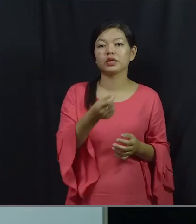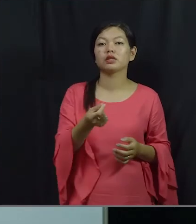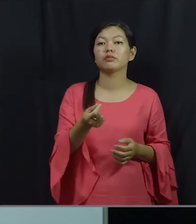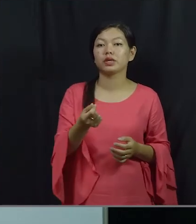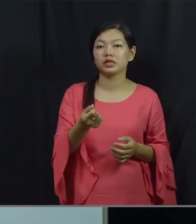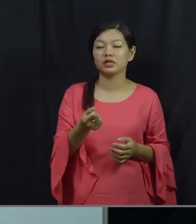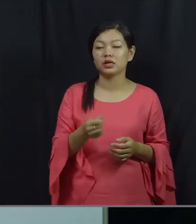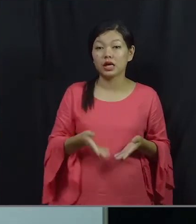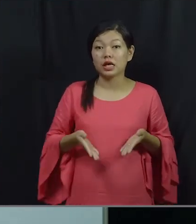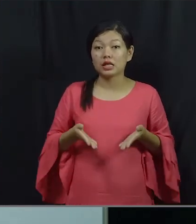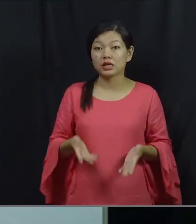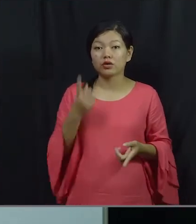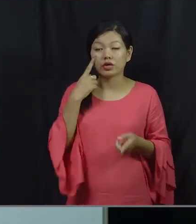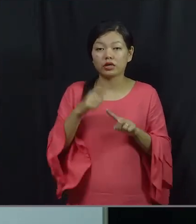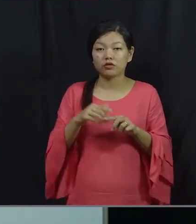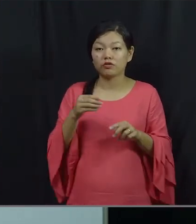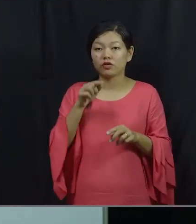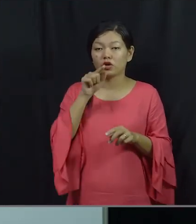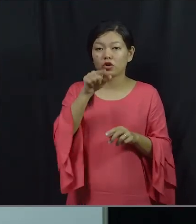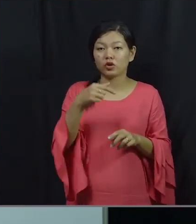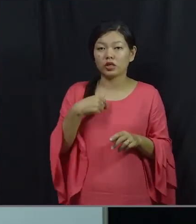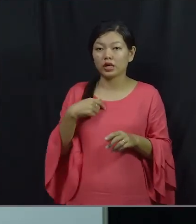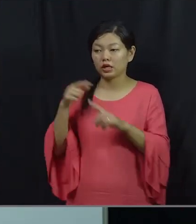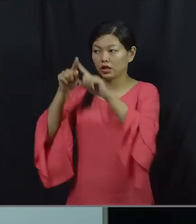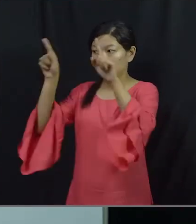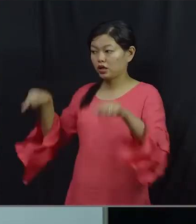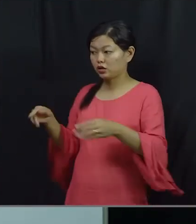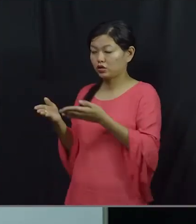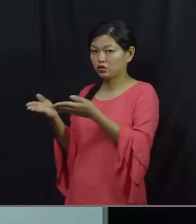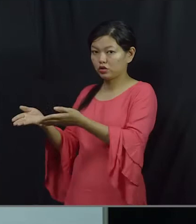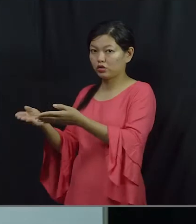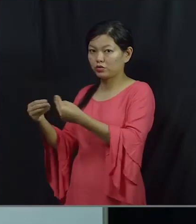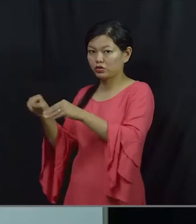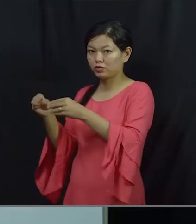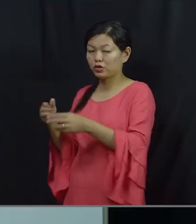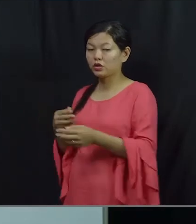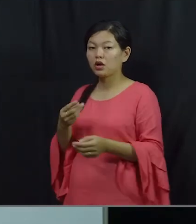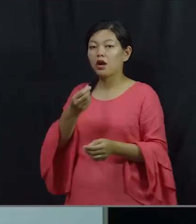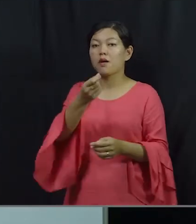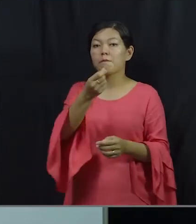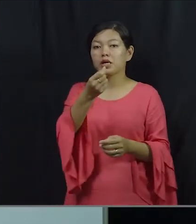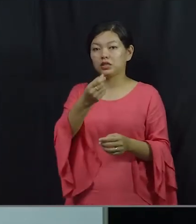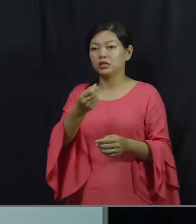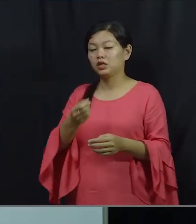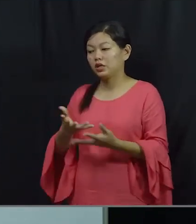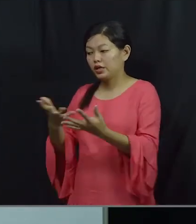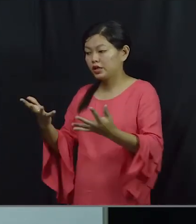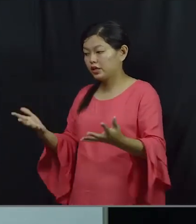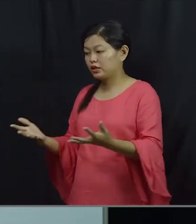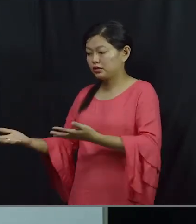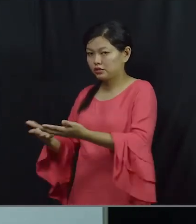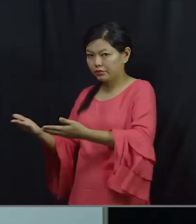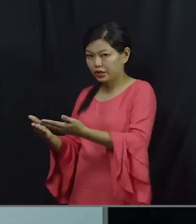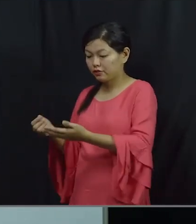money and then I go, isn't it? The shopkeeper will accept money, not the food grain. Okay, but long back, okay, food grain was considered as a medium of